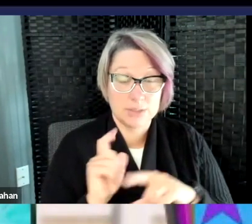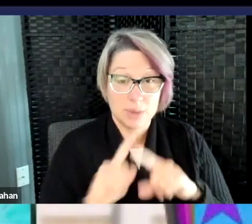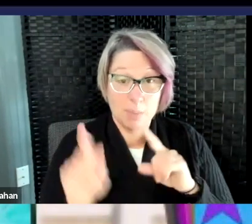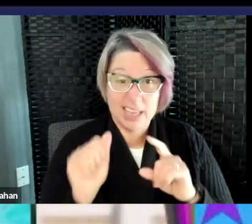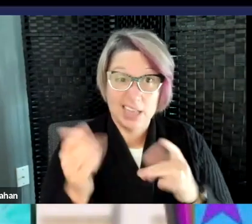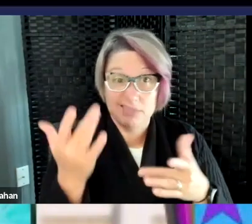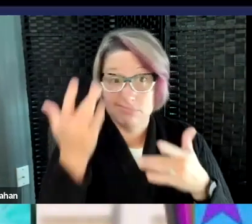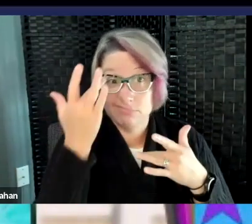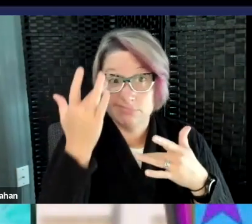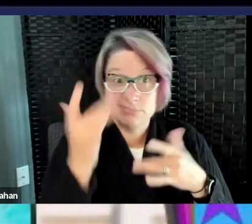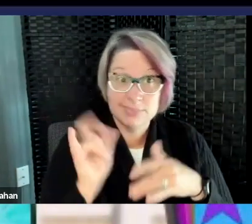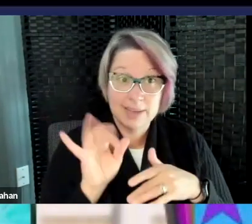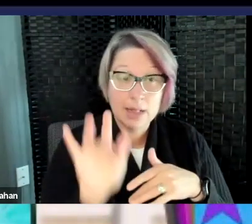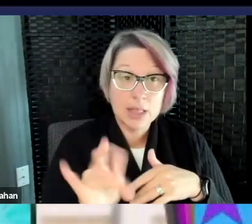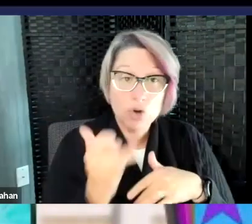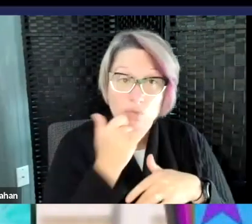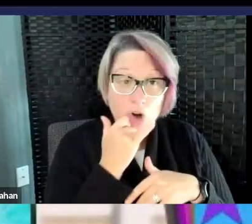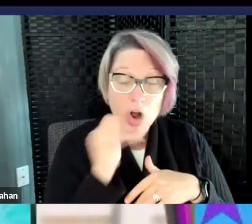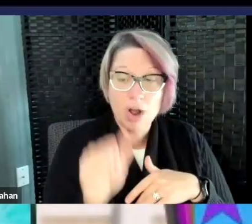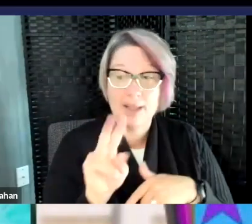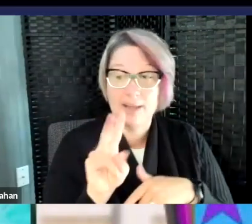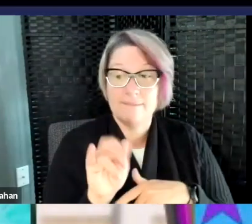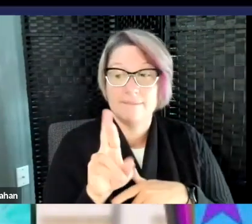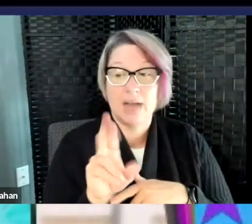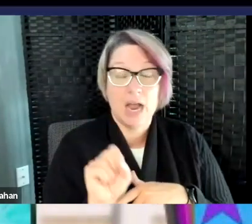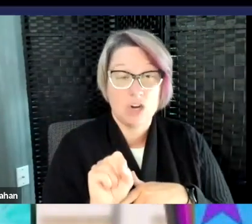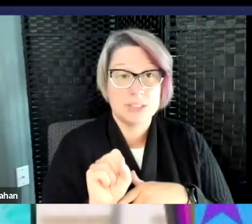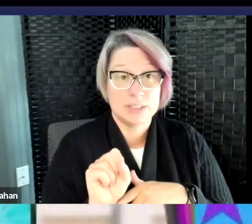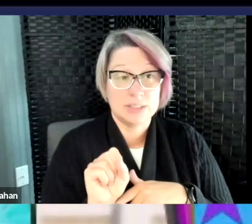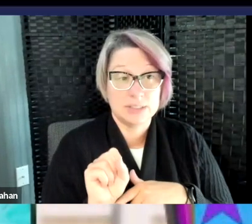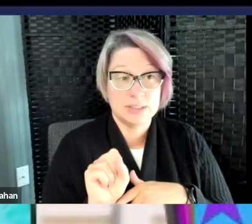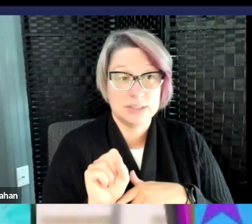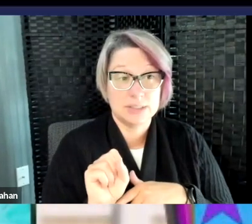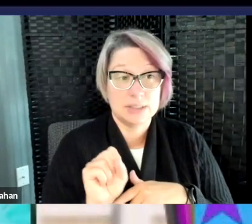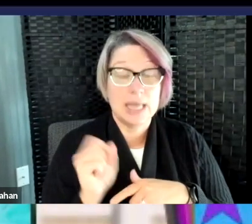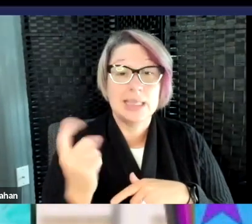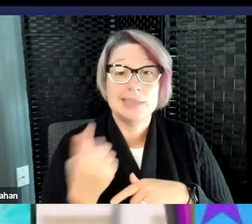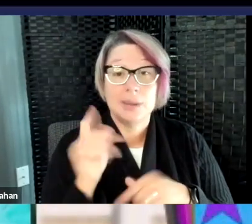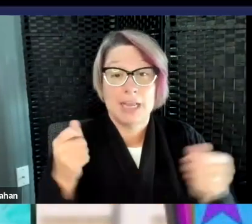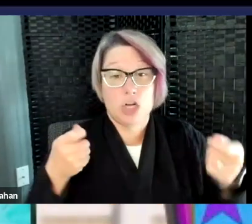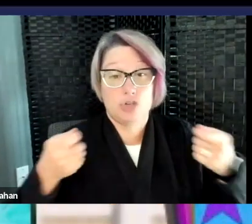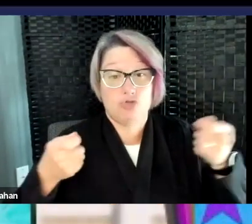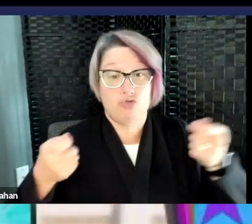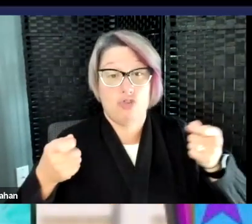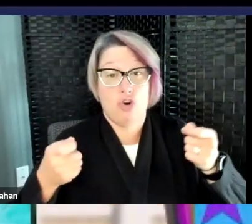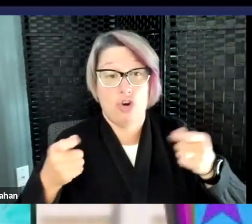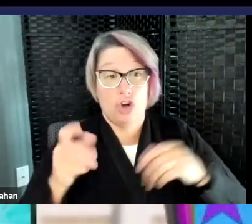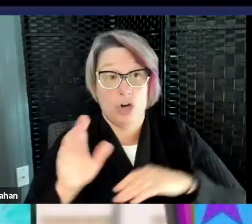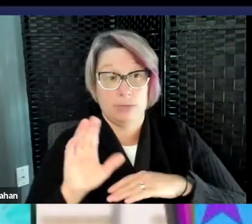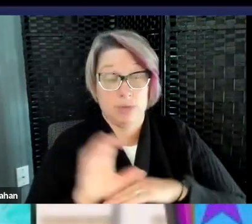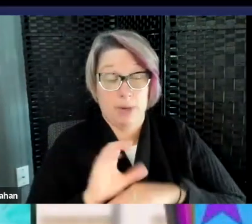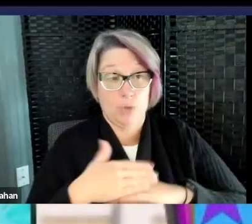on the wrong thing, you can get a virus on your computer. And then someone can control your computer. So this is a whole